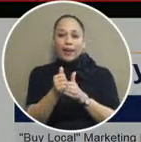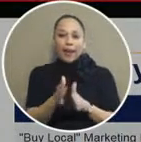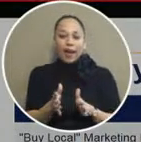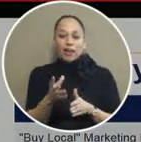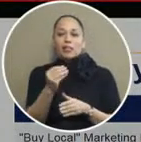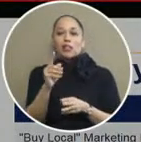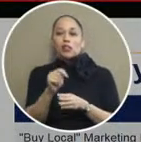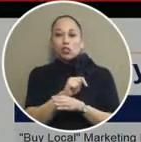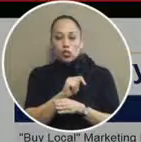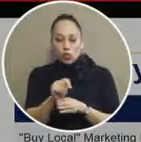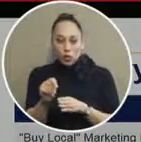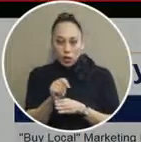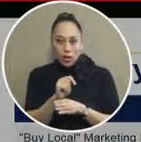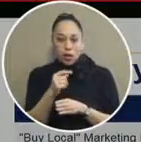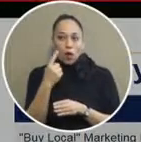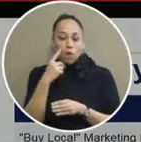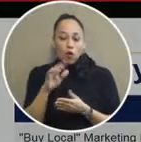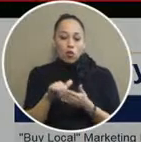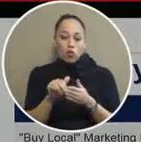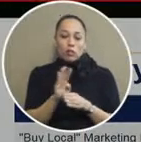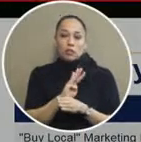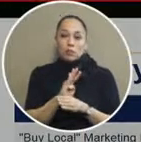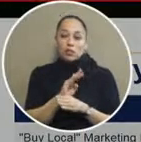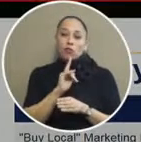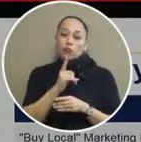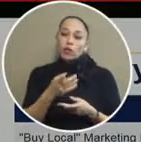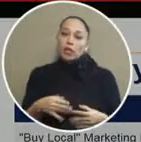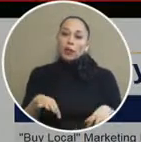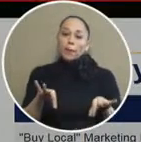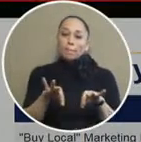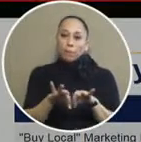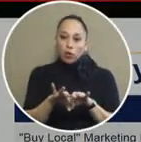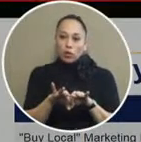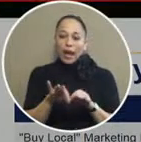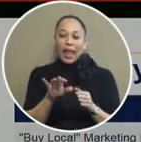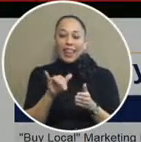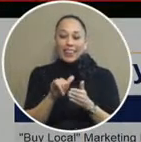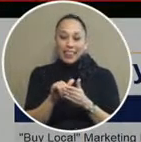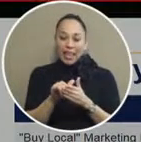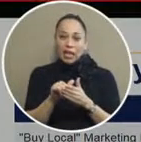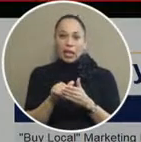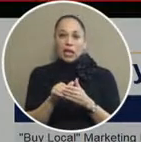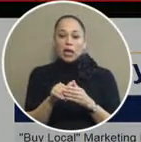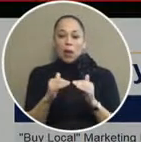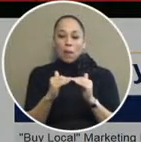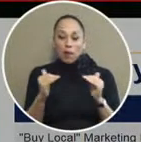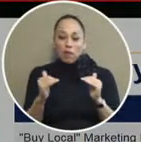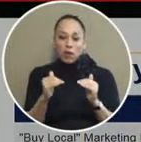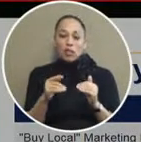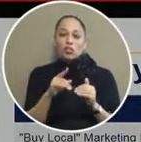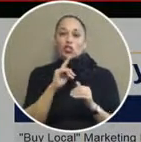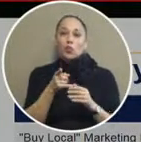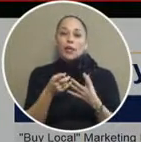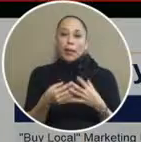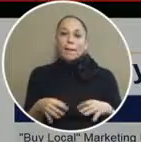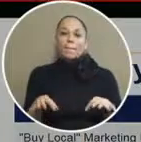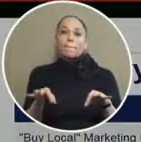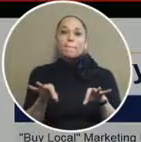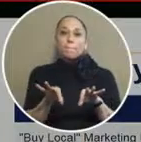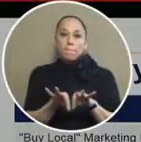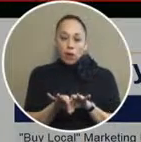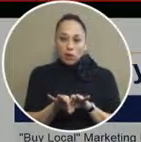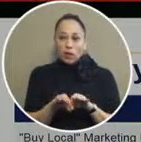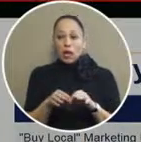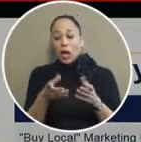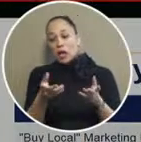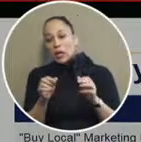training for these businesses are very important. That e-commerce platform that now is very important,